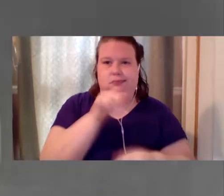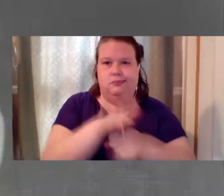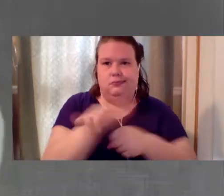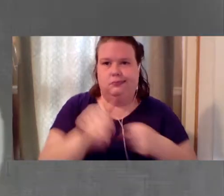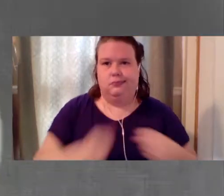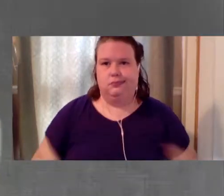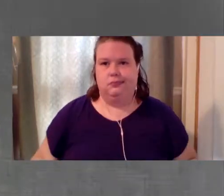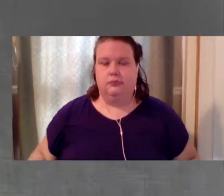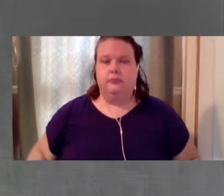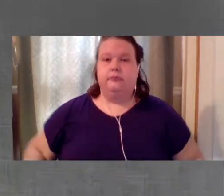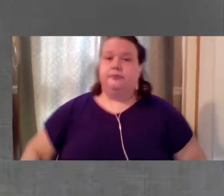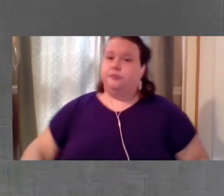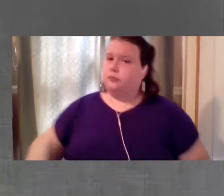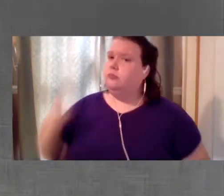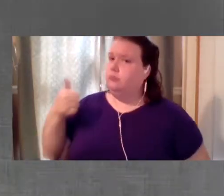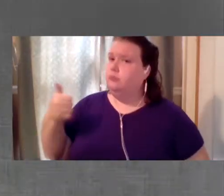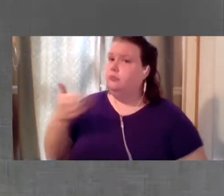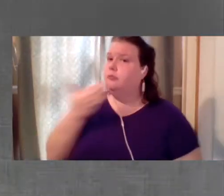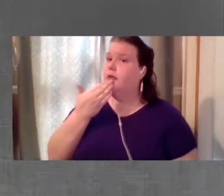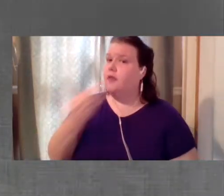Great. Thank you for that.